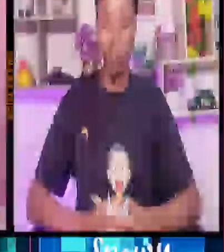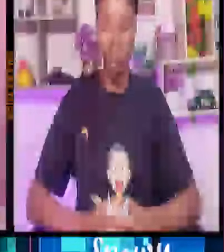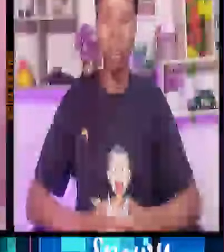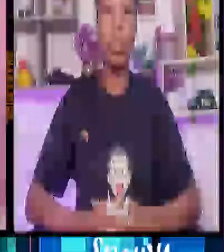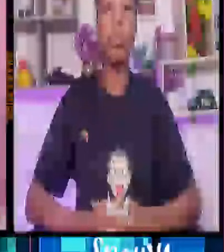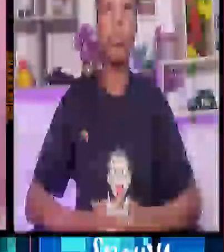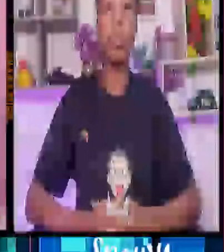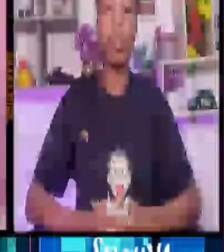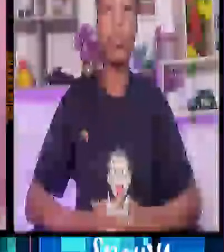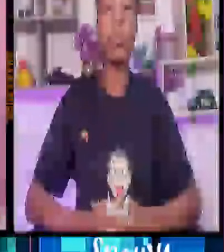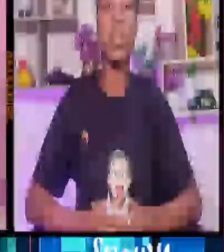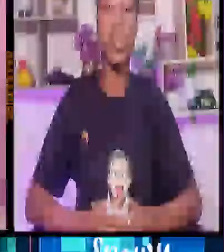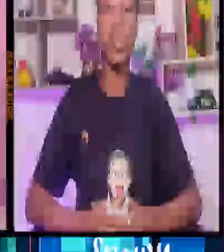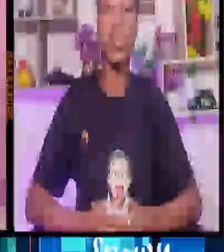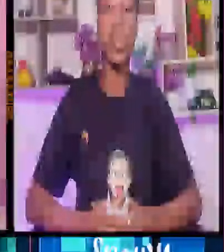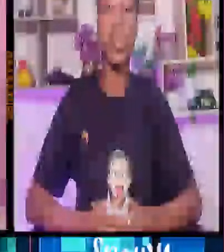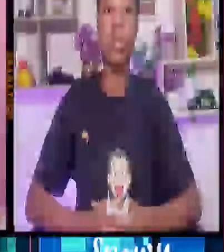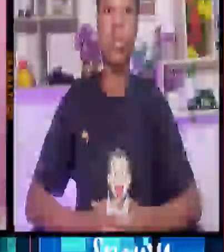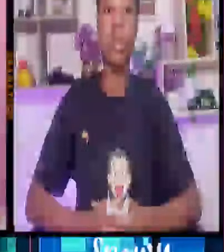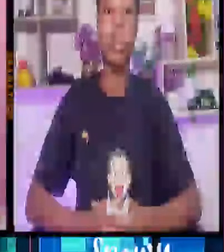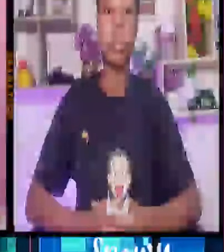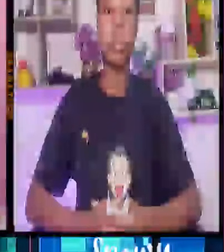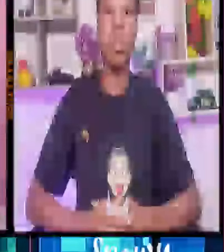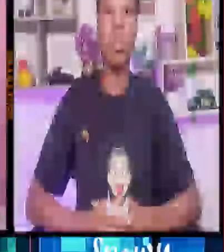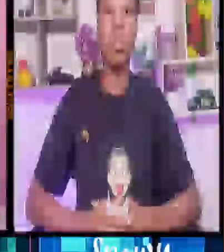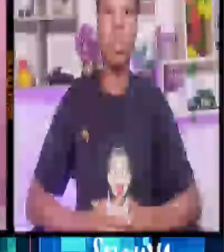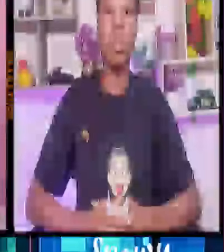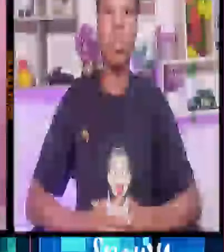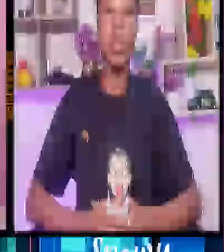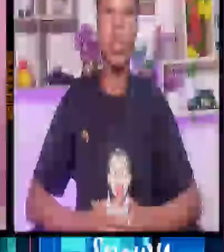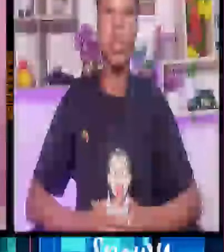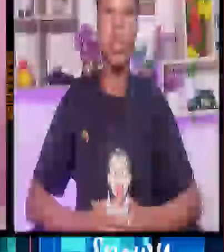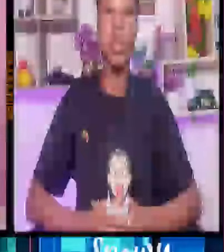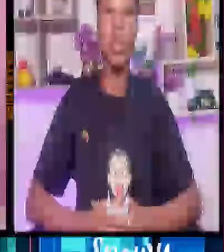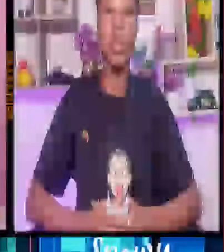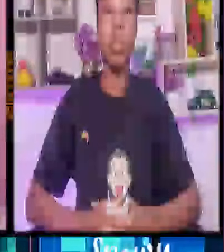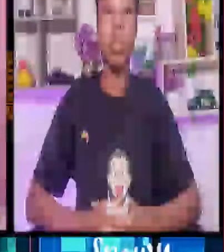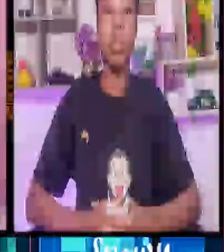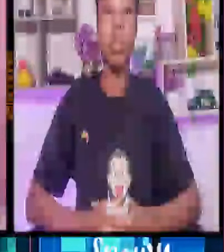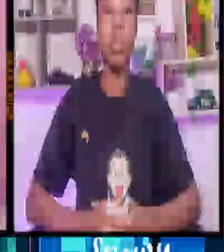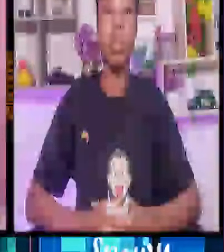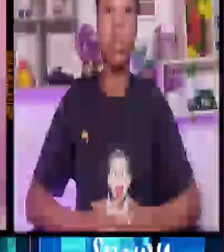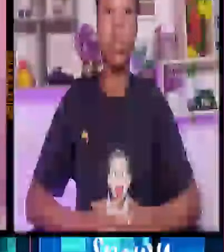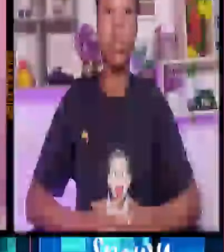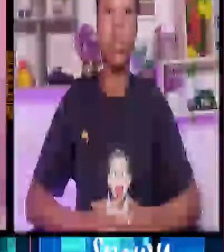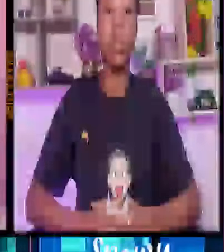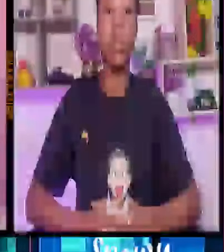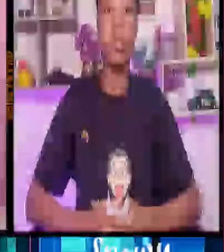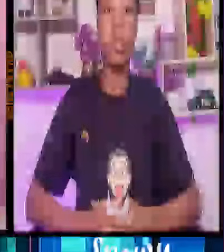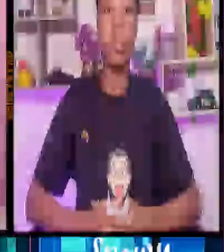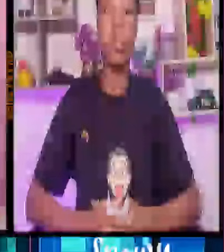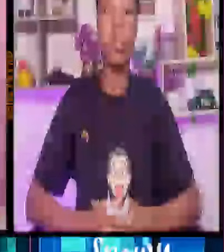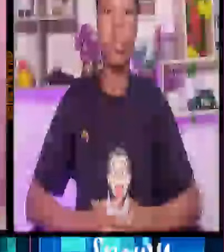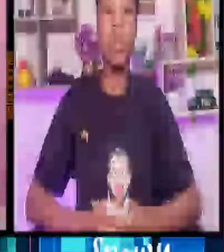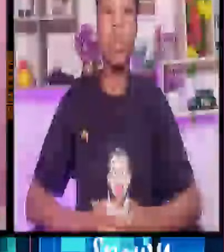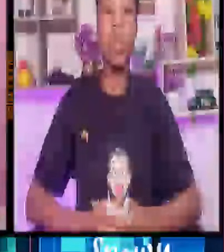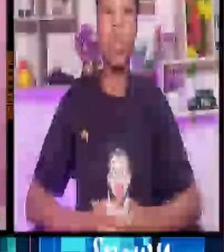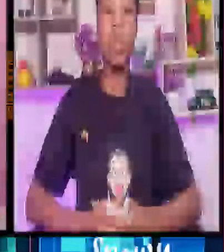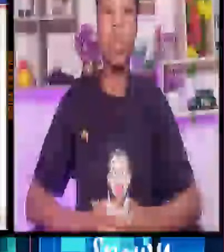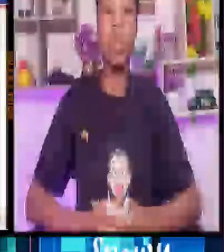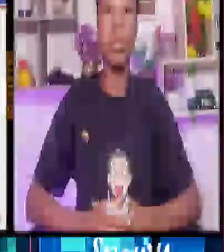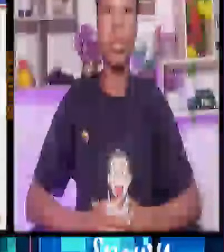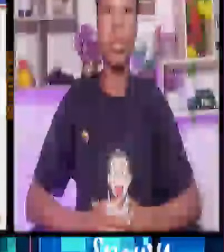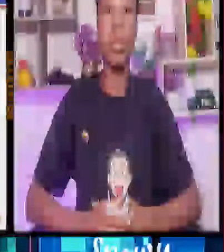to, his popularity was able to jettison and springboard the party to run off, to the extent that we even lost the election at time with